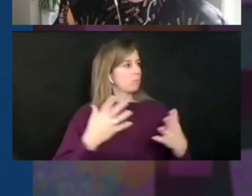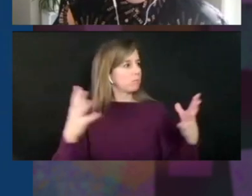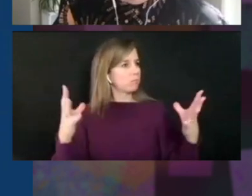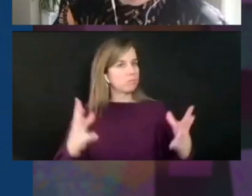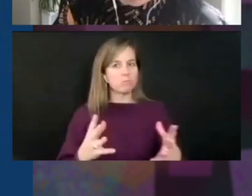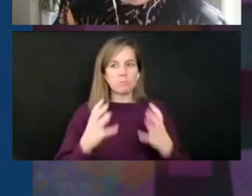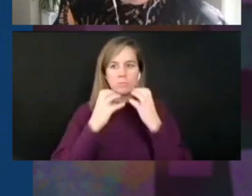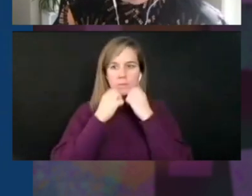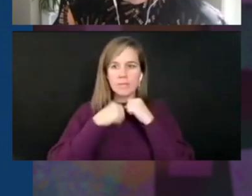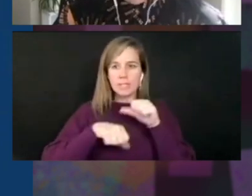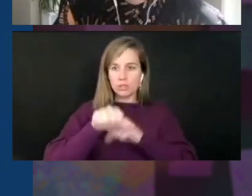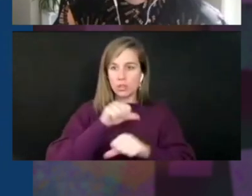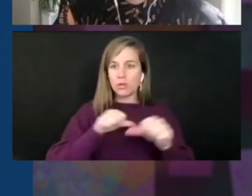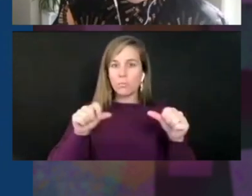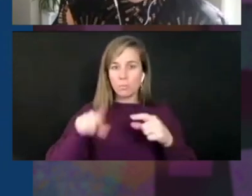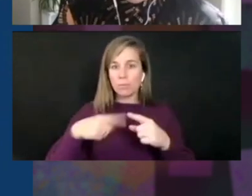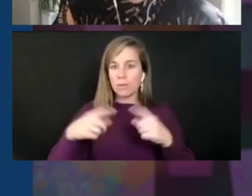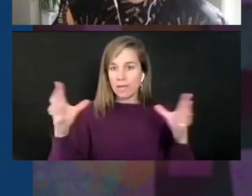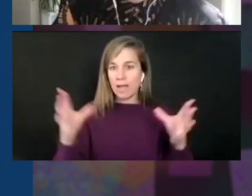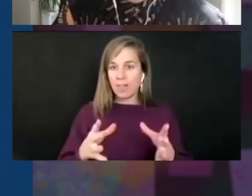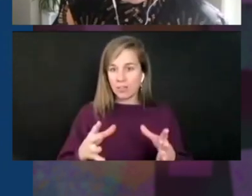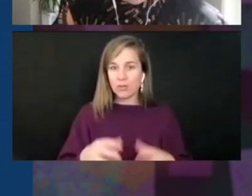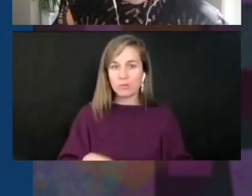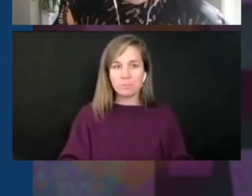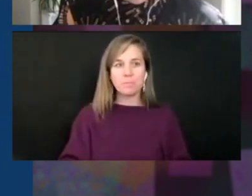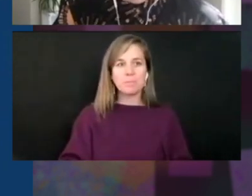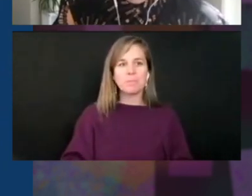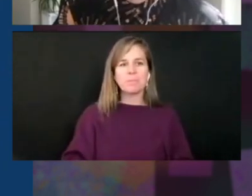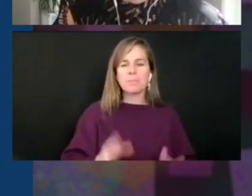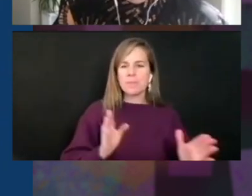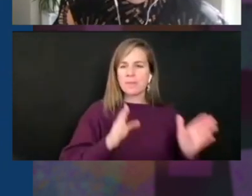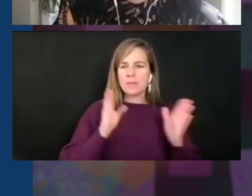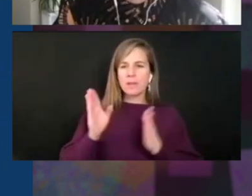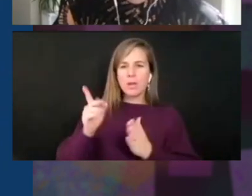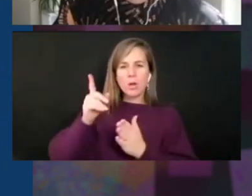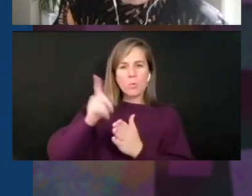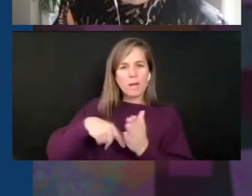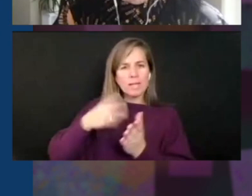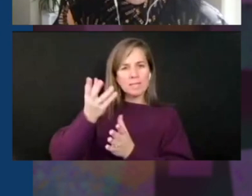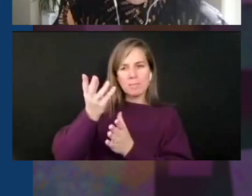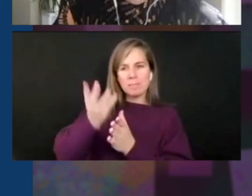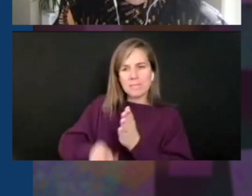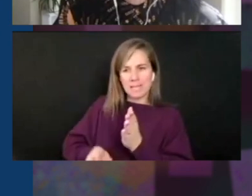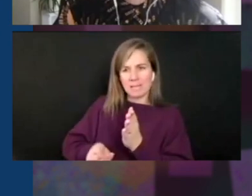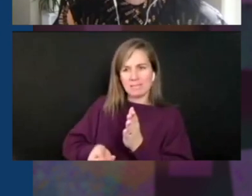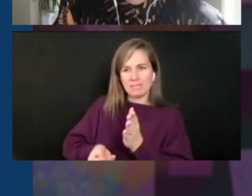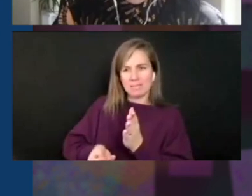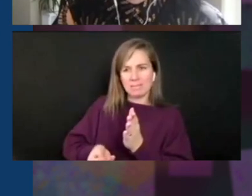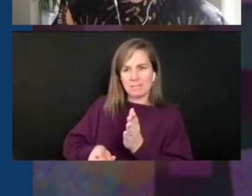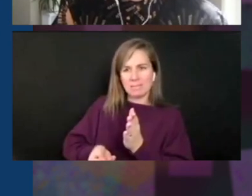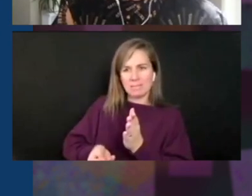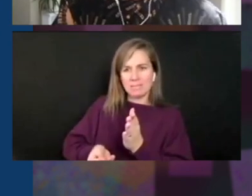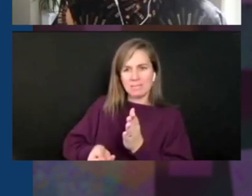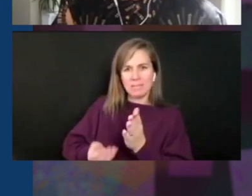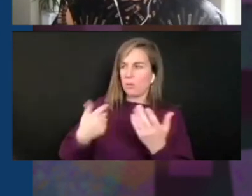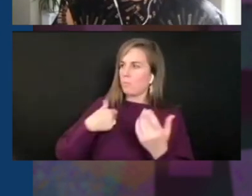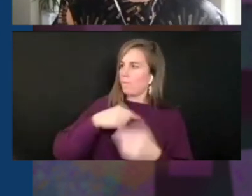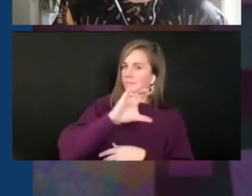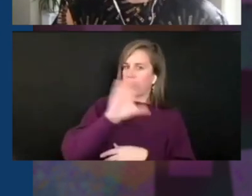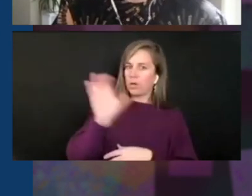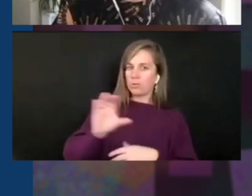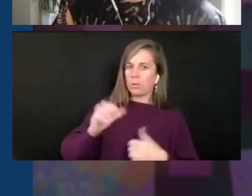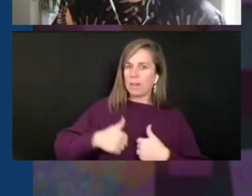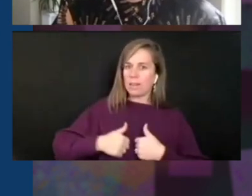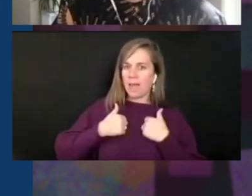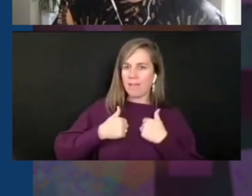My second question for today: what is missing in our expanded virtual lives? While some